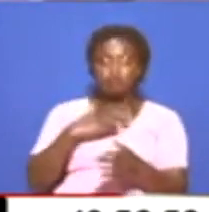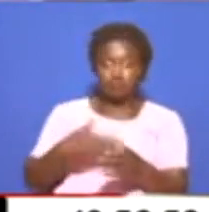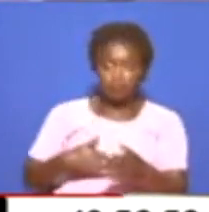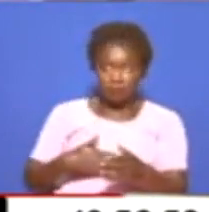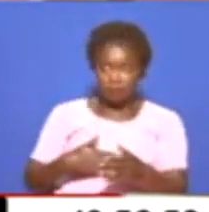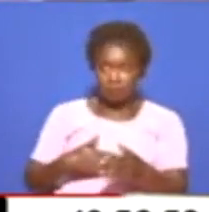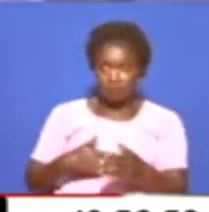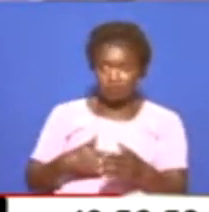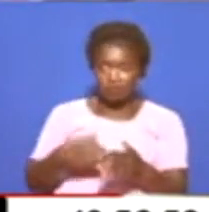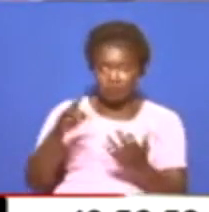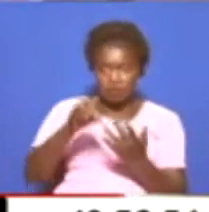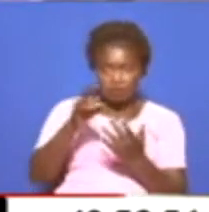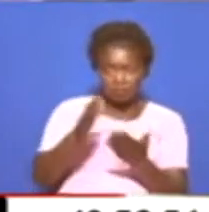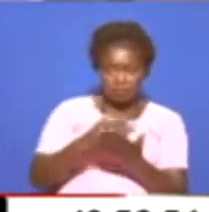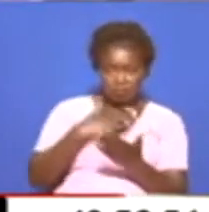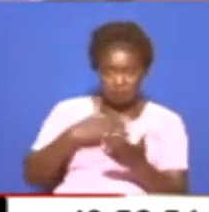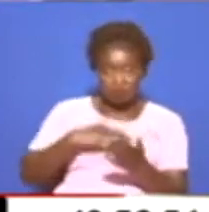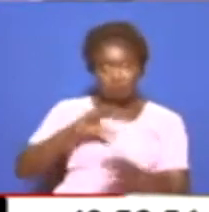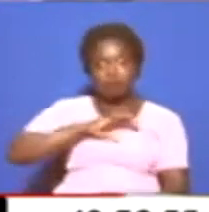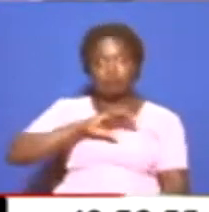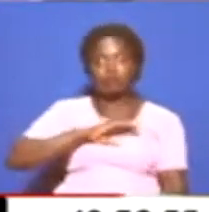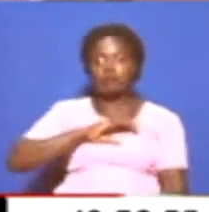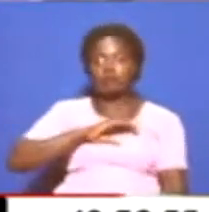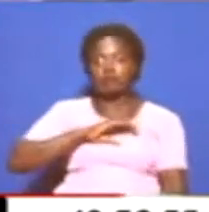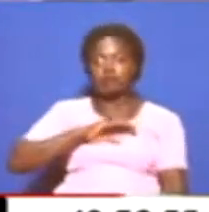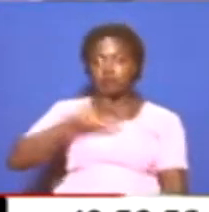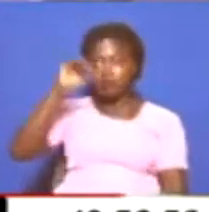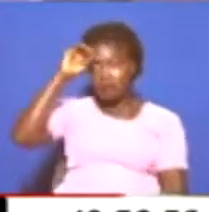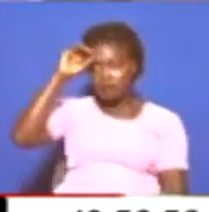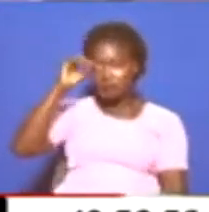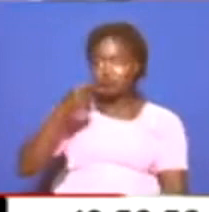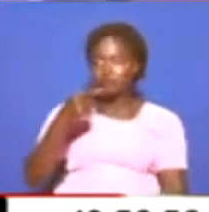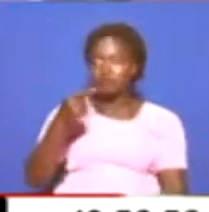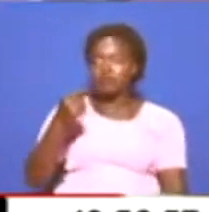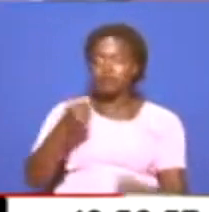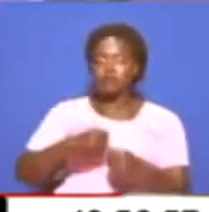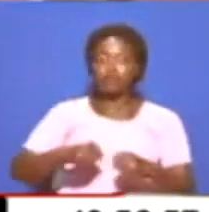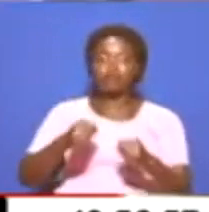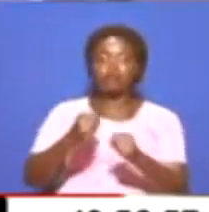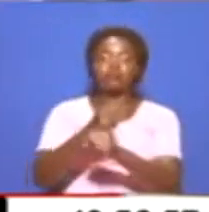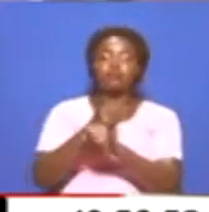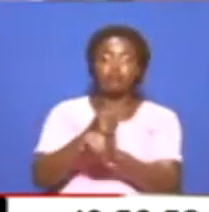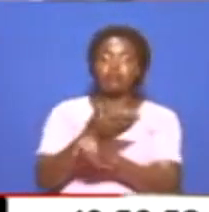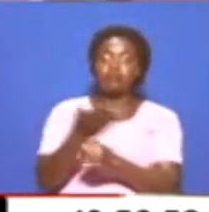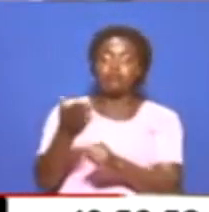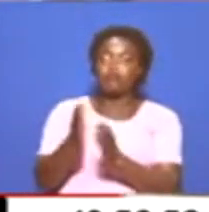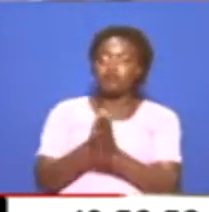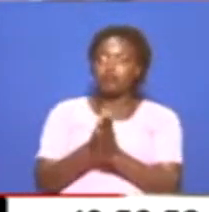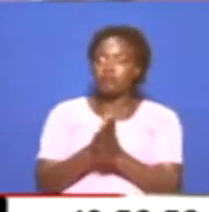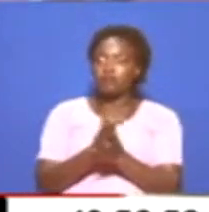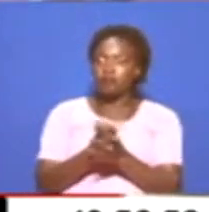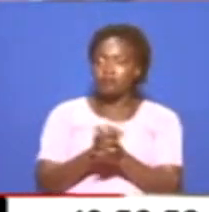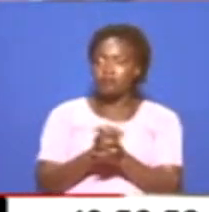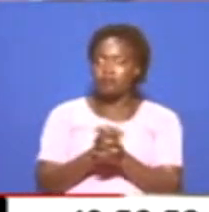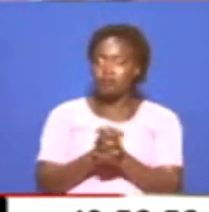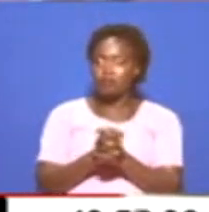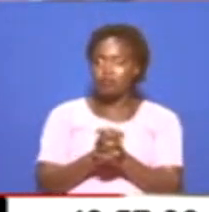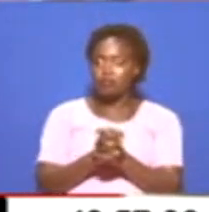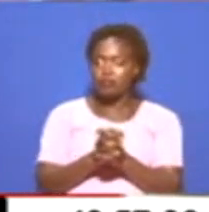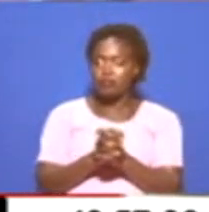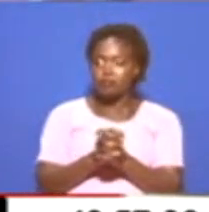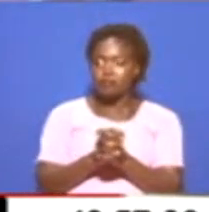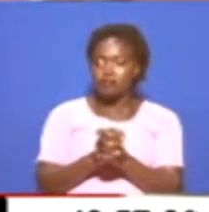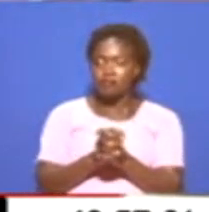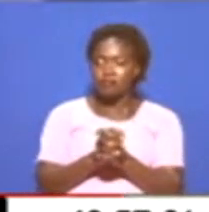is a preferred somebody in his own opinion and he's going to tell who us can be able to secure that legacy. Yes. 1 minute, it can be. Oh boy.